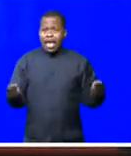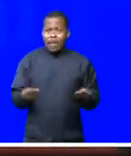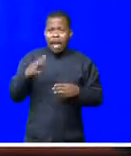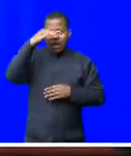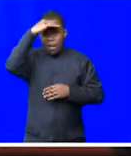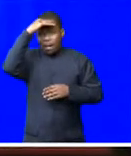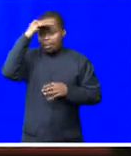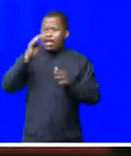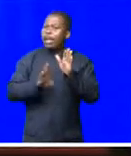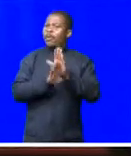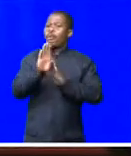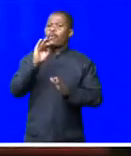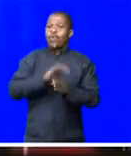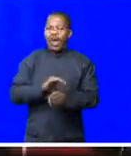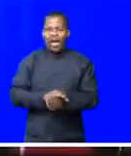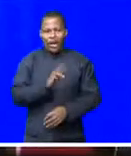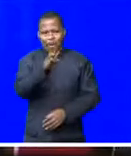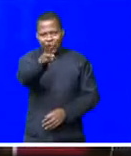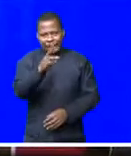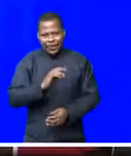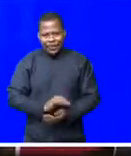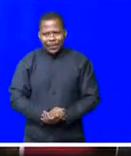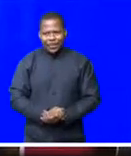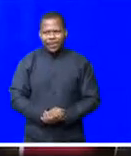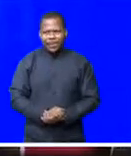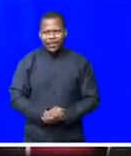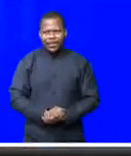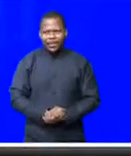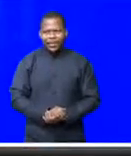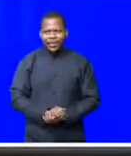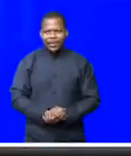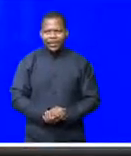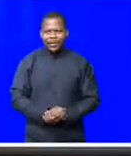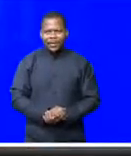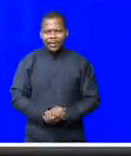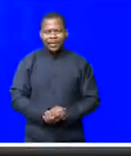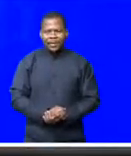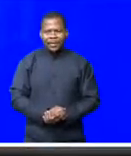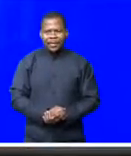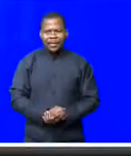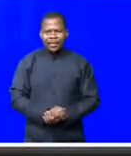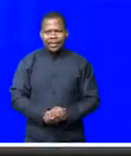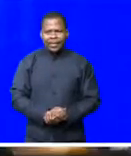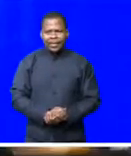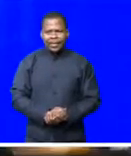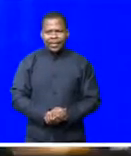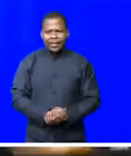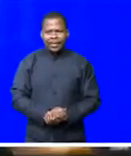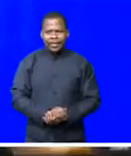lapha eveni. Etindzaba ente Eswatini TV kubika samukelisiwe Khoza ngiseshiselweni.